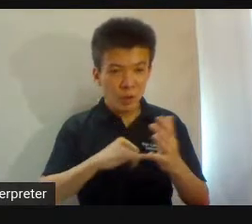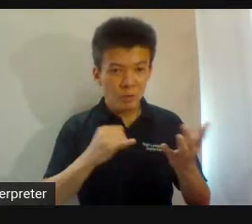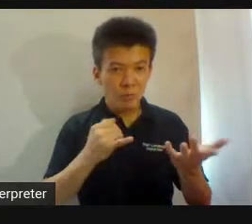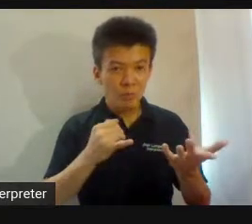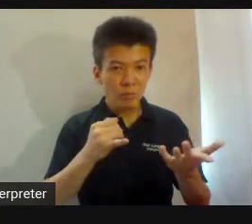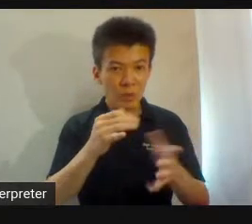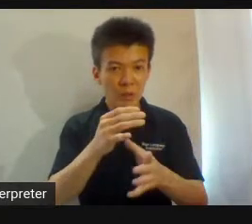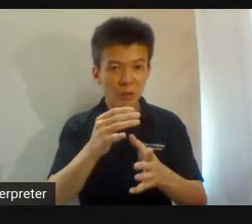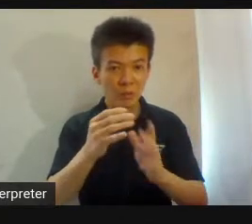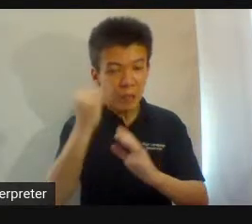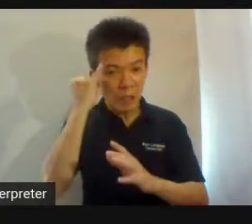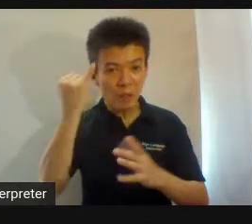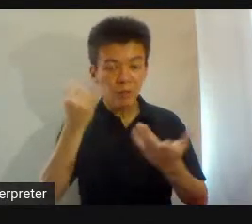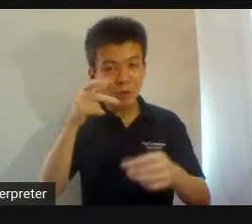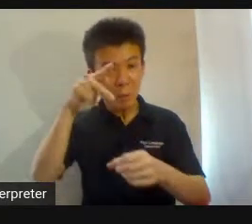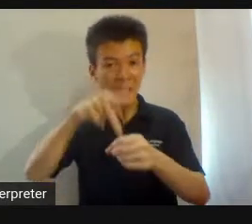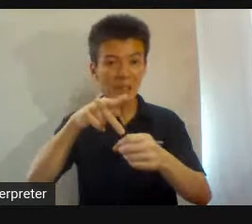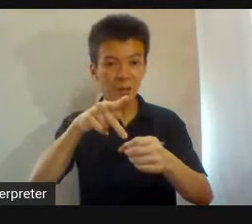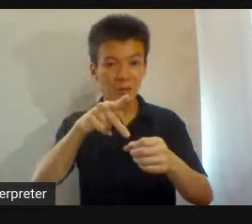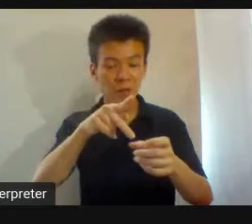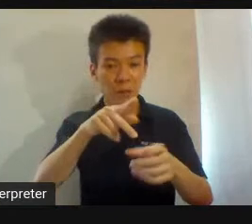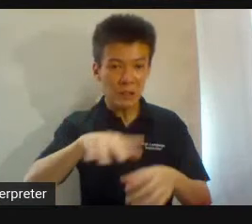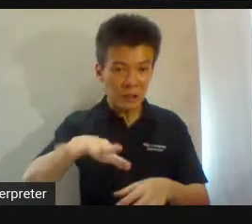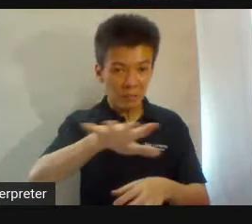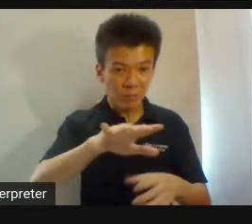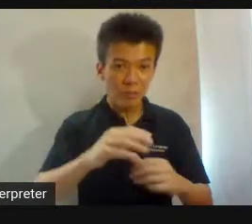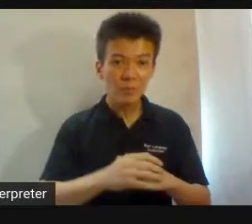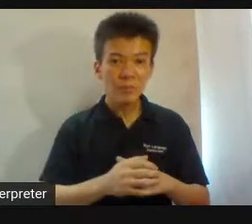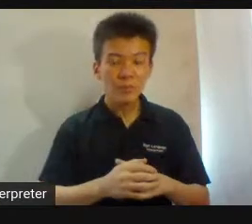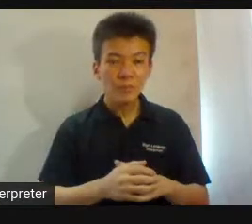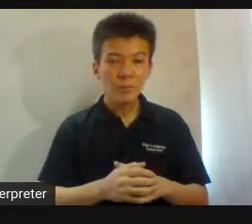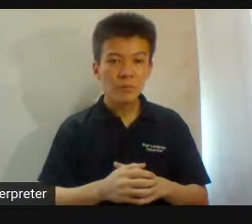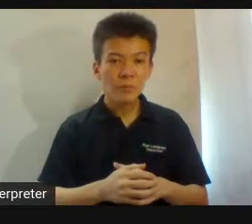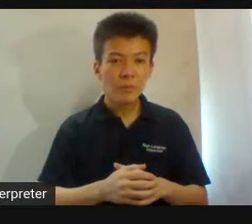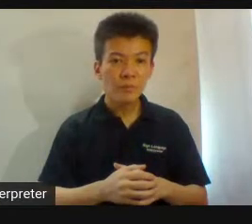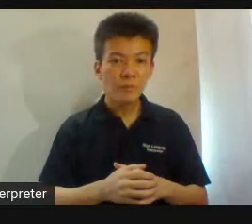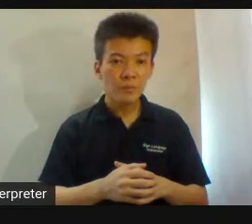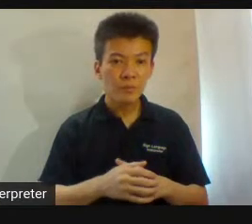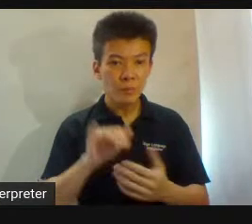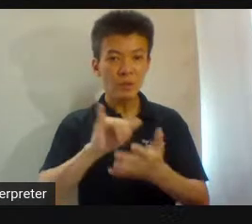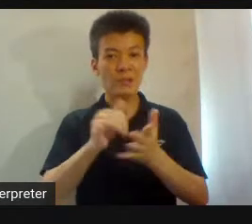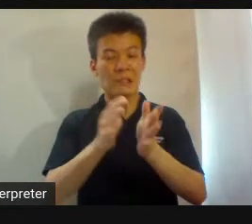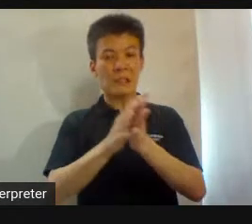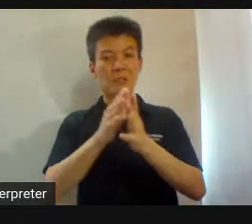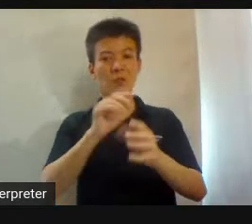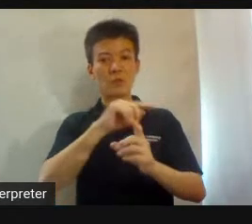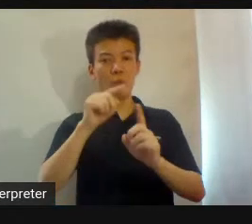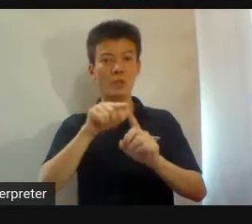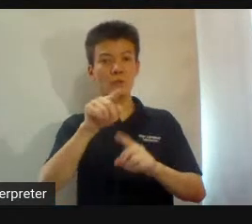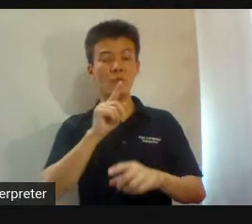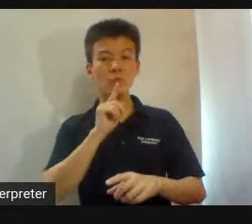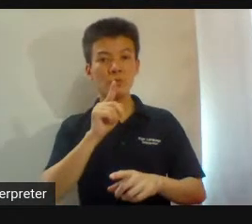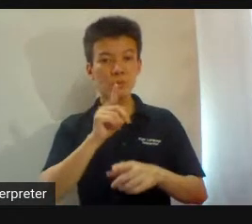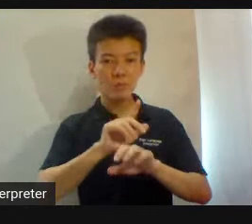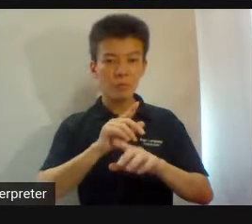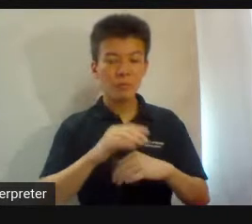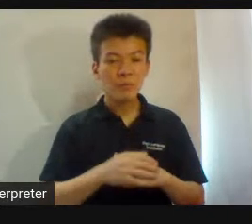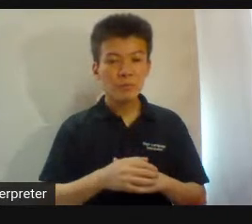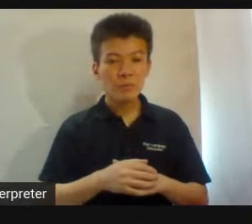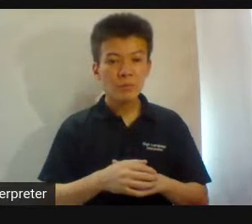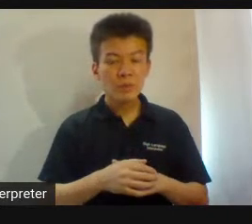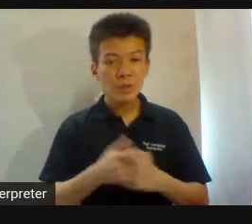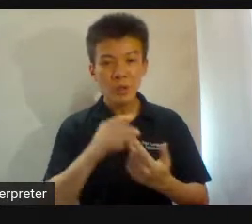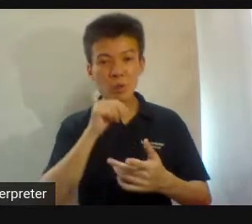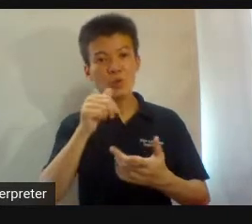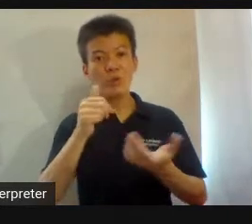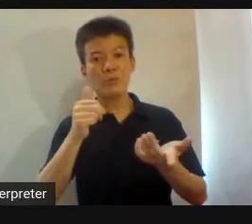the participatory space, I think it is just it's an interesting, even when you really don't want, you know, you're